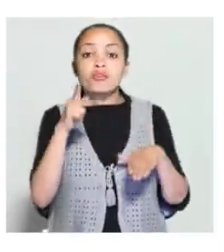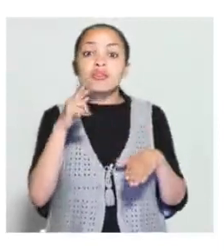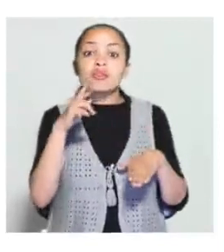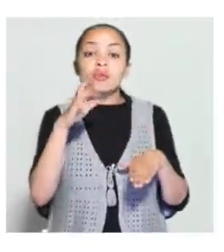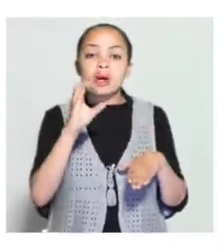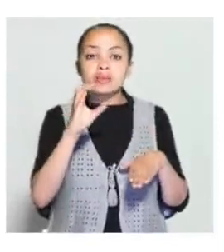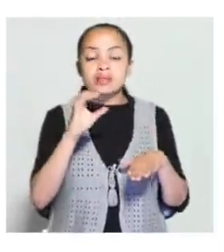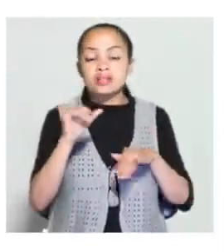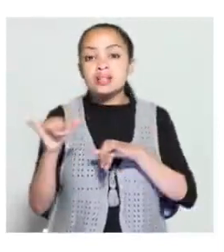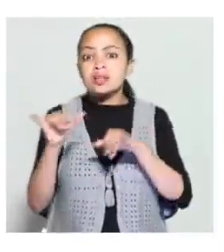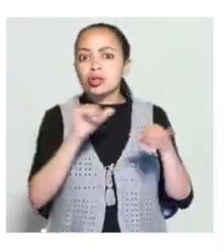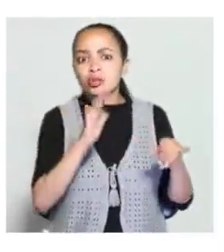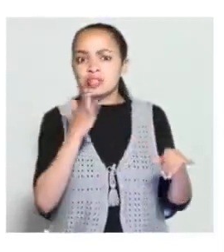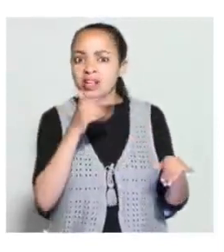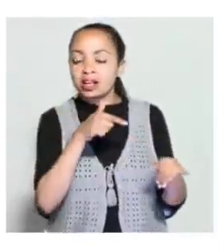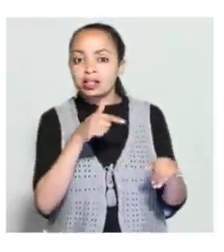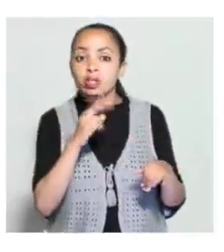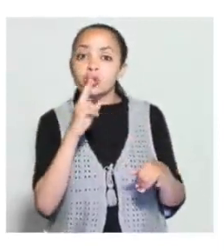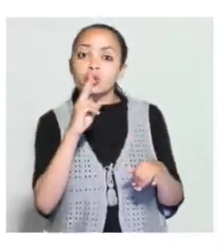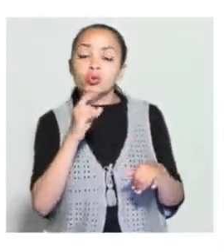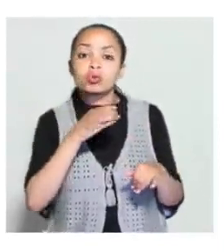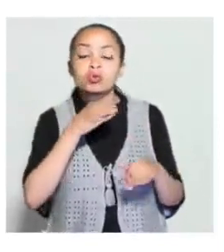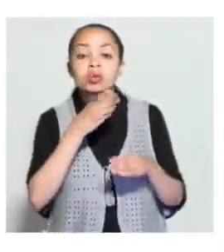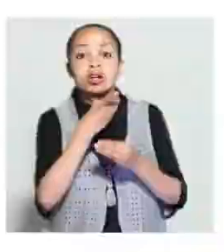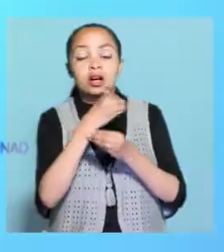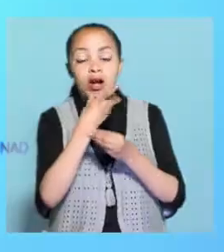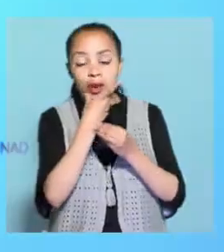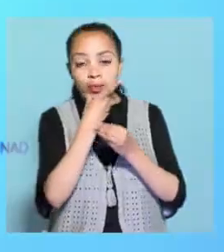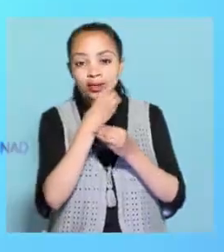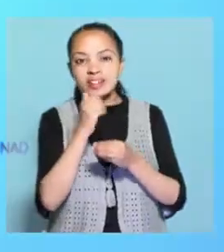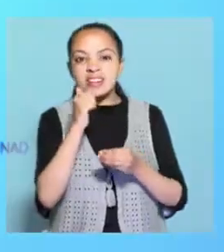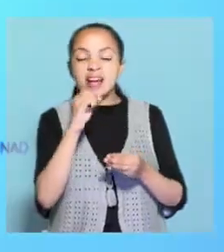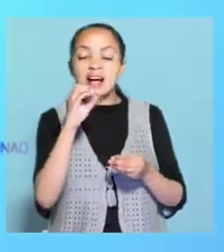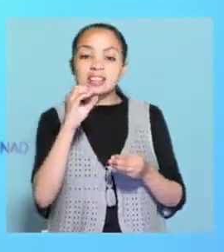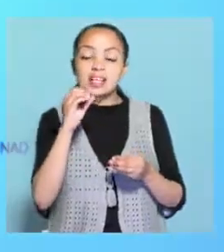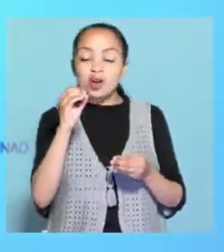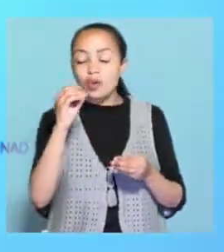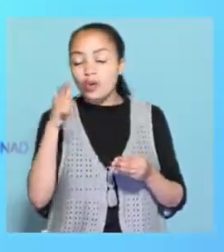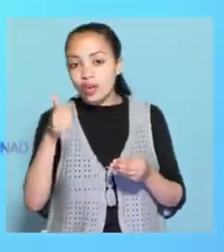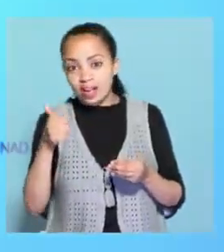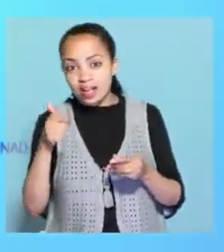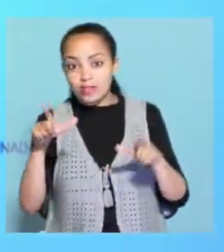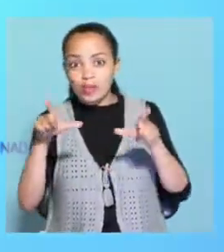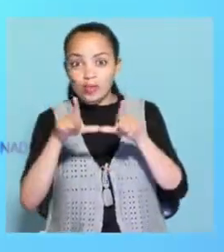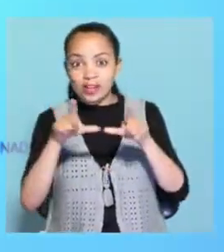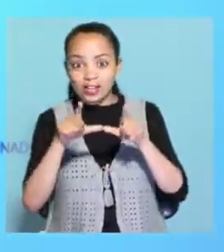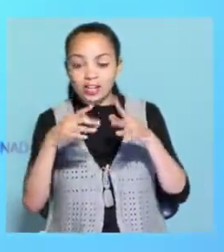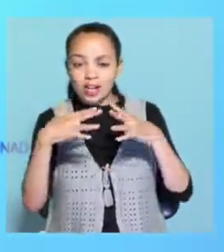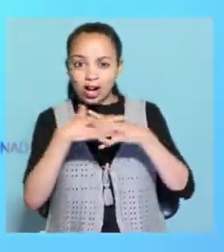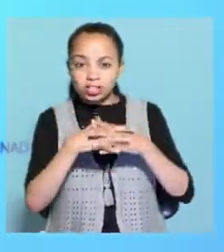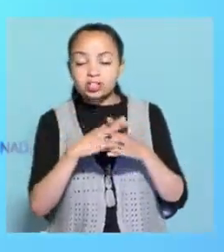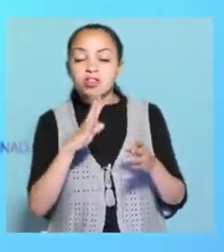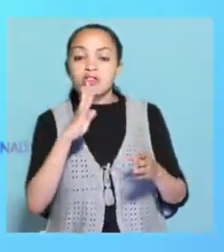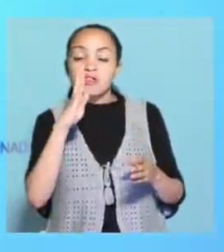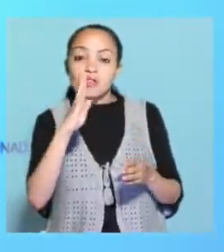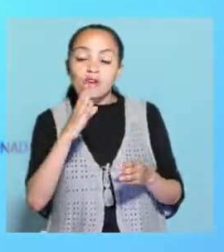like. Here 2 carbon compounds acetyl-CoA from that of link reaction react with that of 4